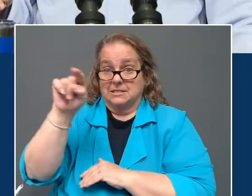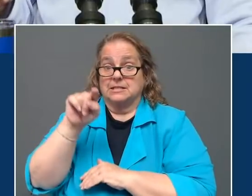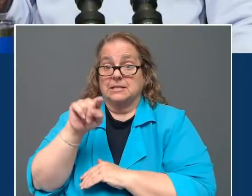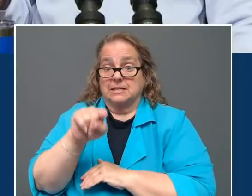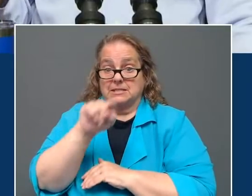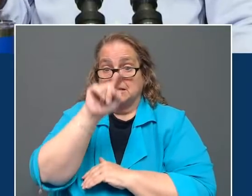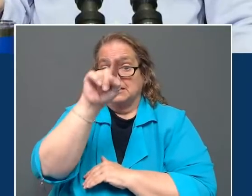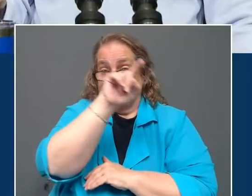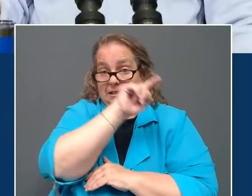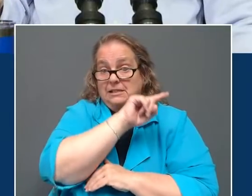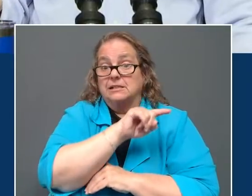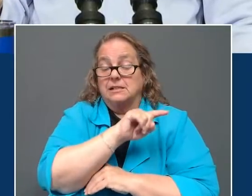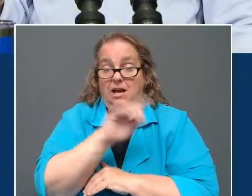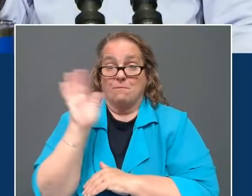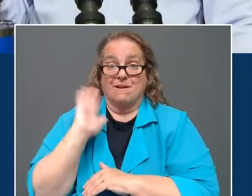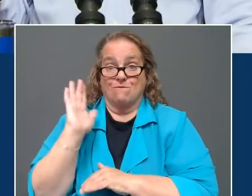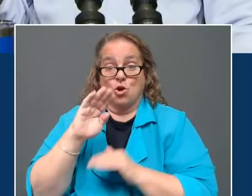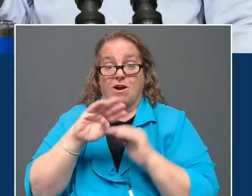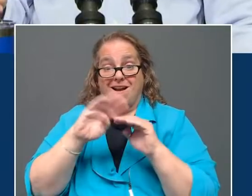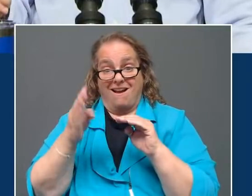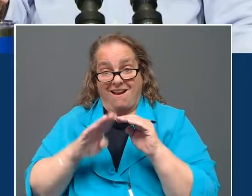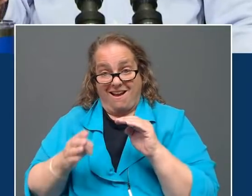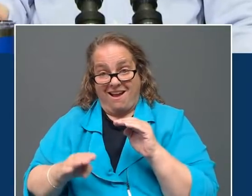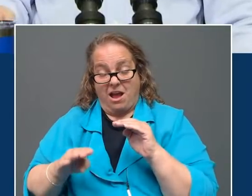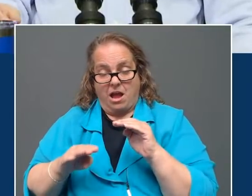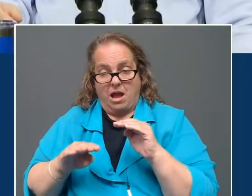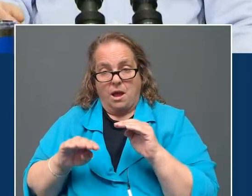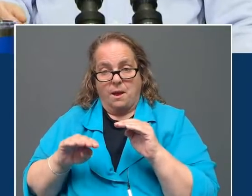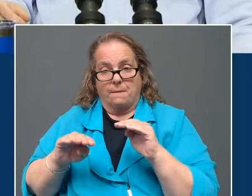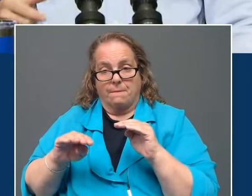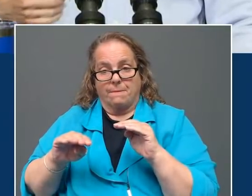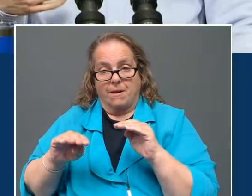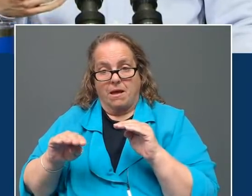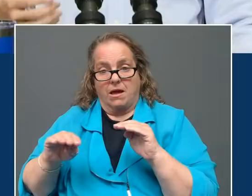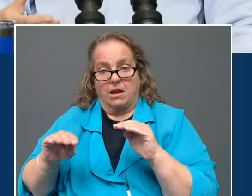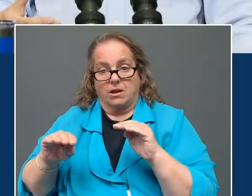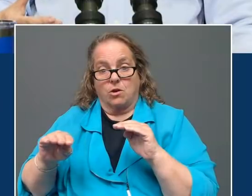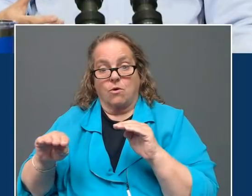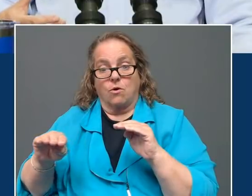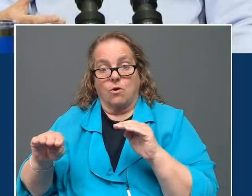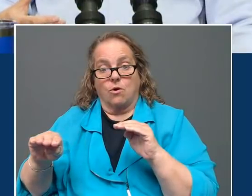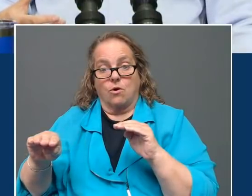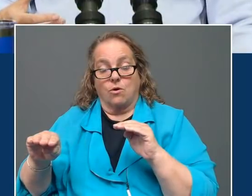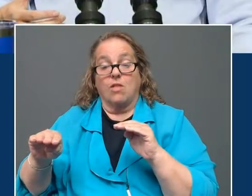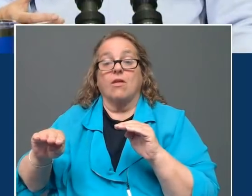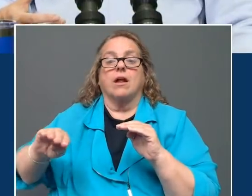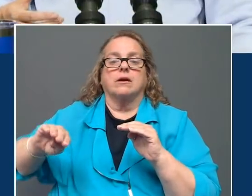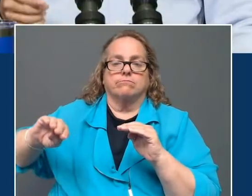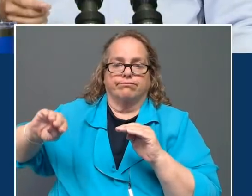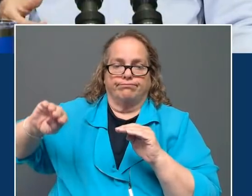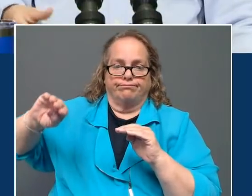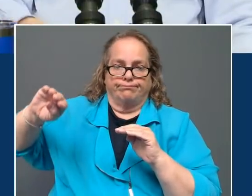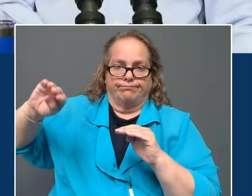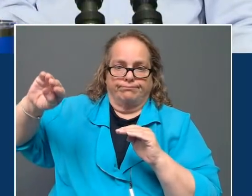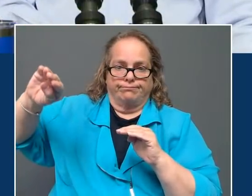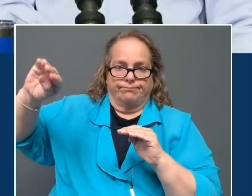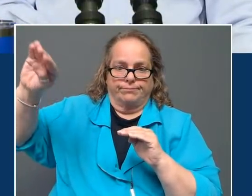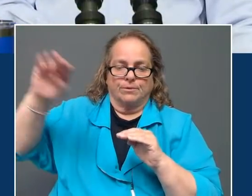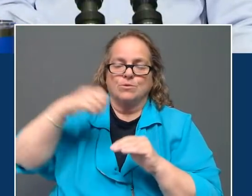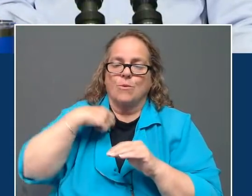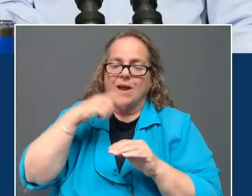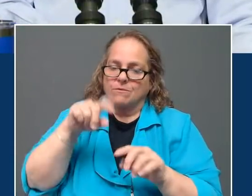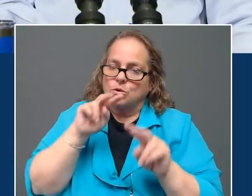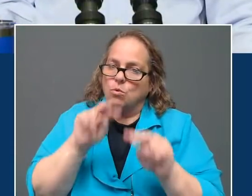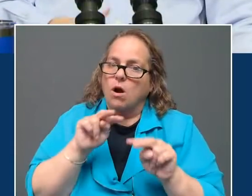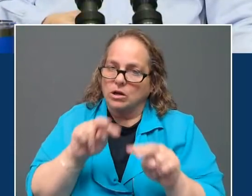were declining plateaued for a period and then increased. So we need to be vigilant. We need to be a little bit